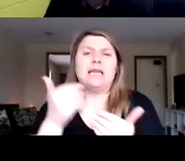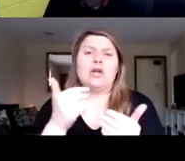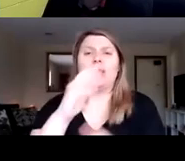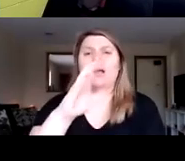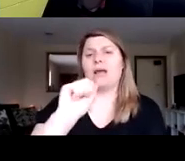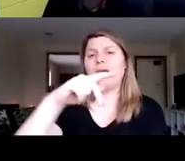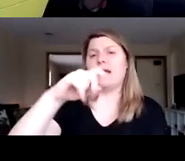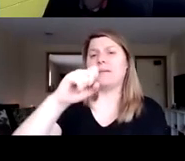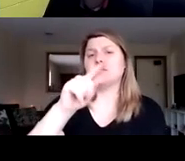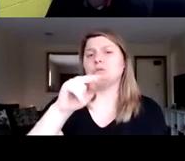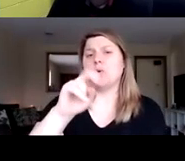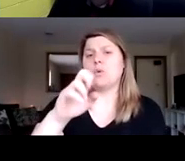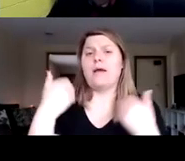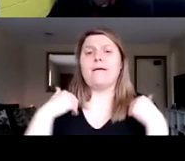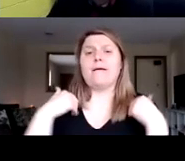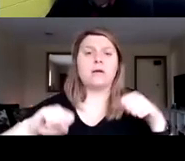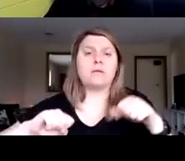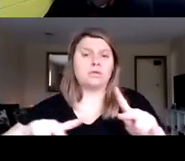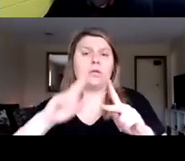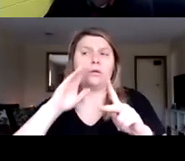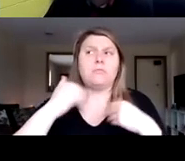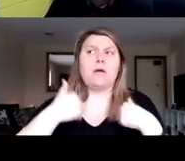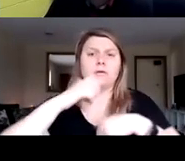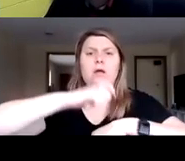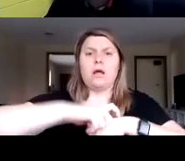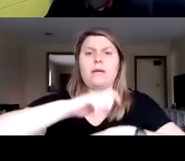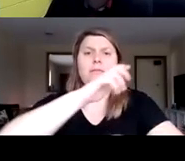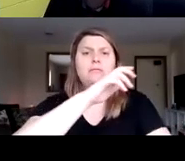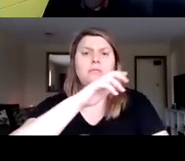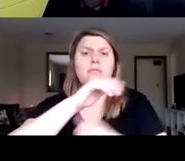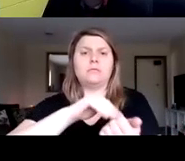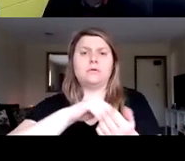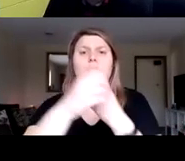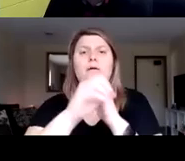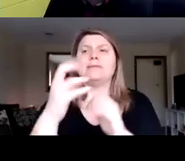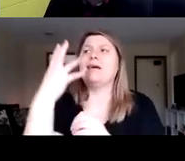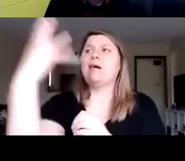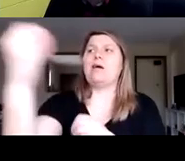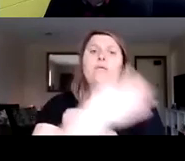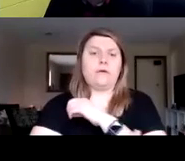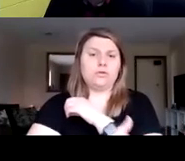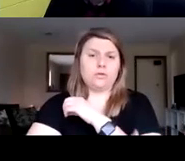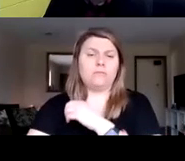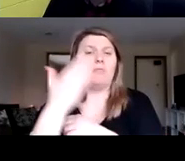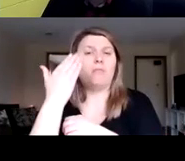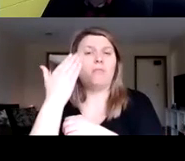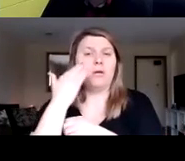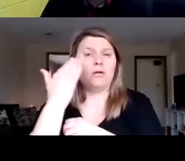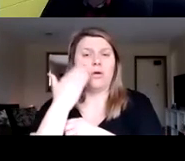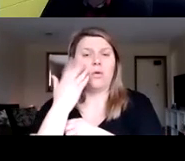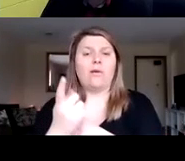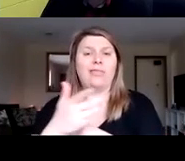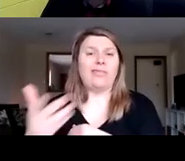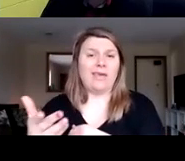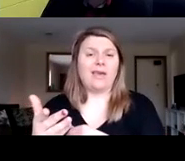an opportunity to spend some time clinically abroad. And I know that that's one of those